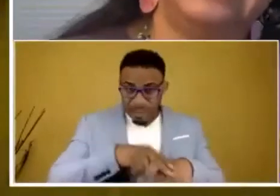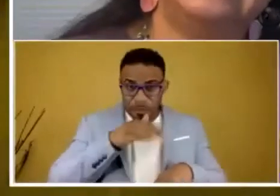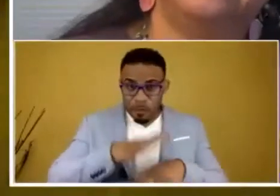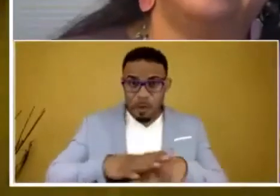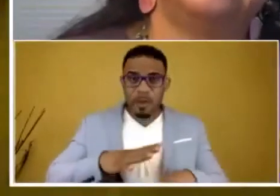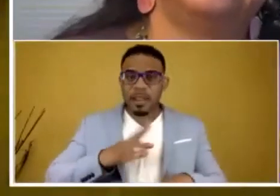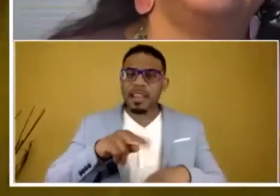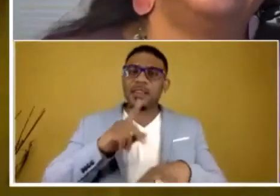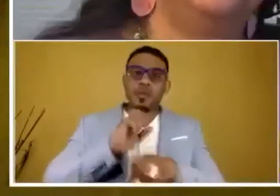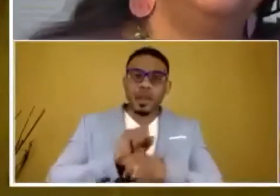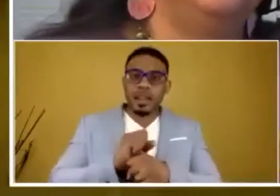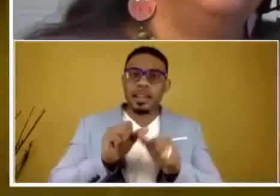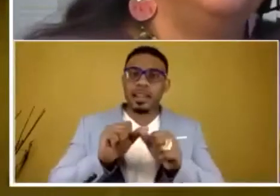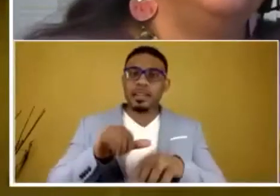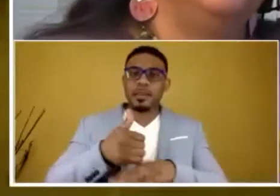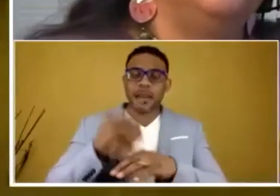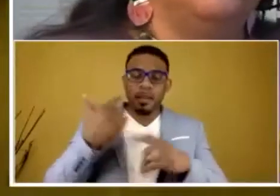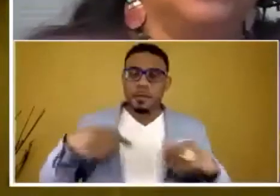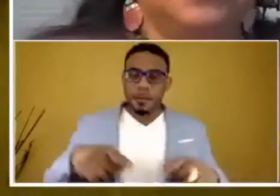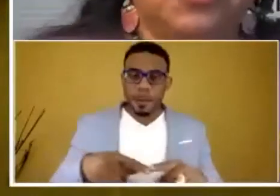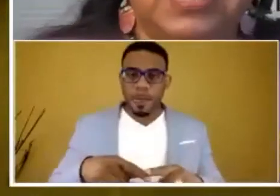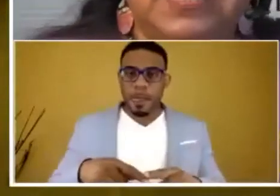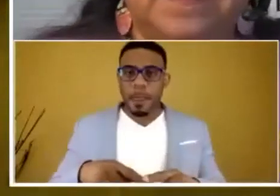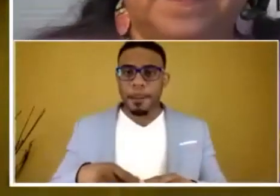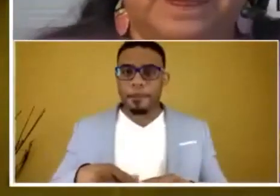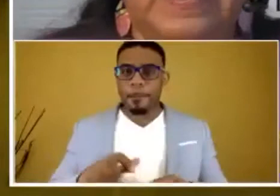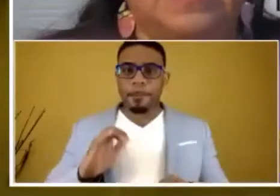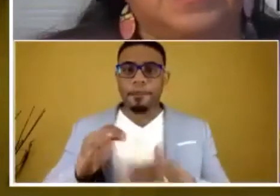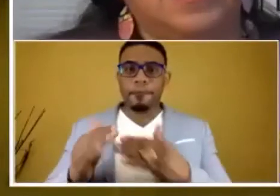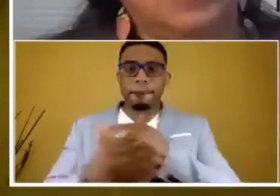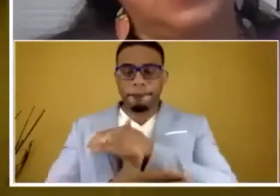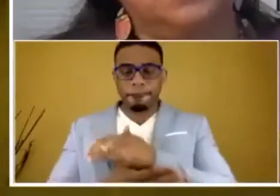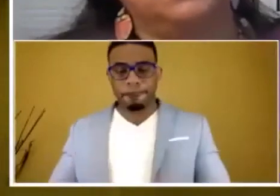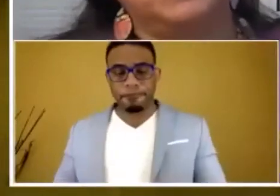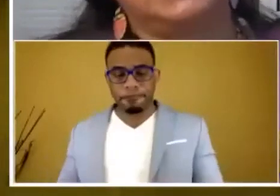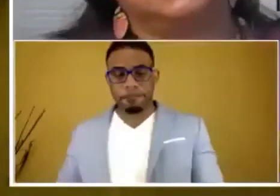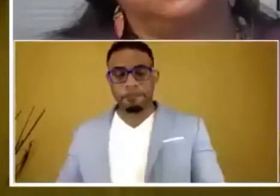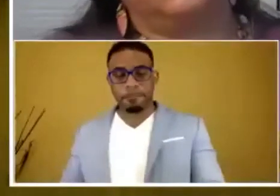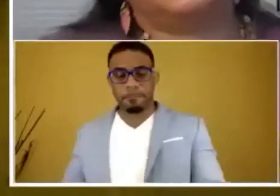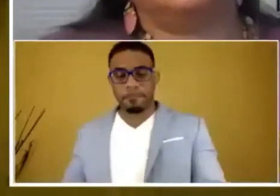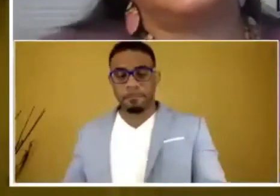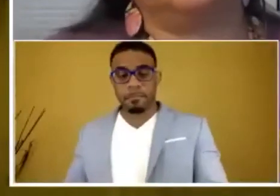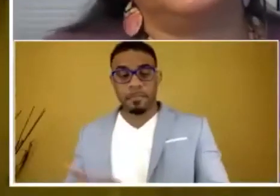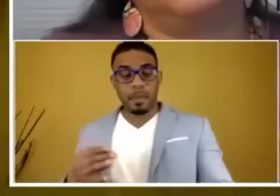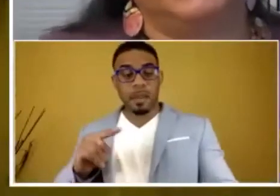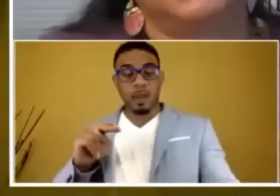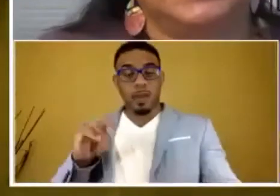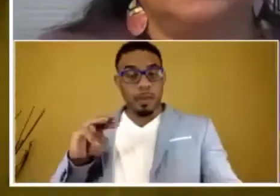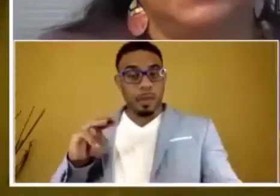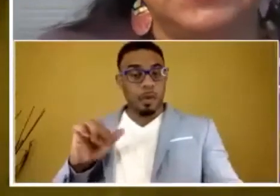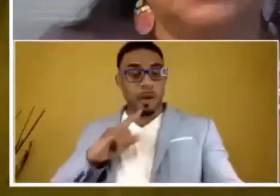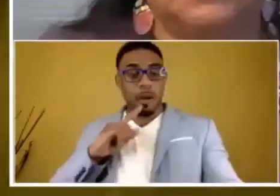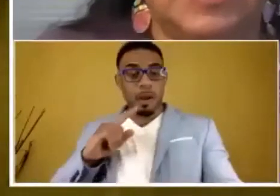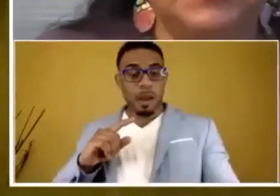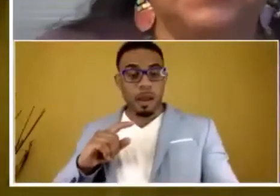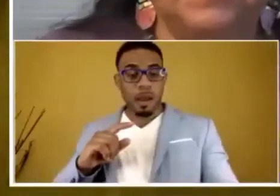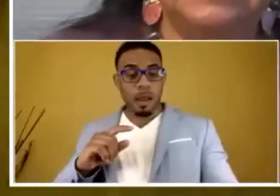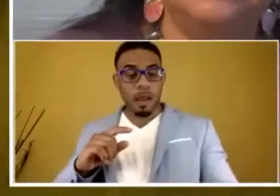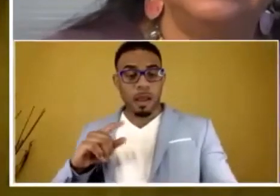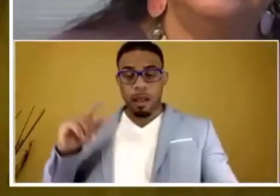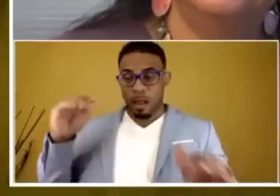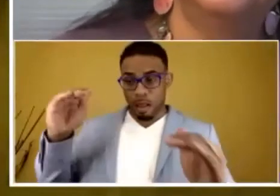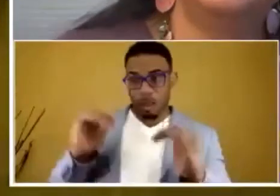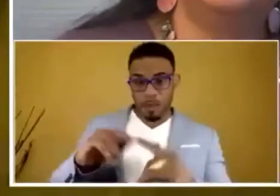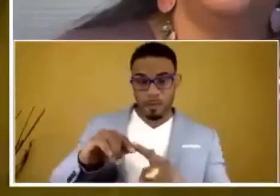continued place of us in our country. Here in New Mexico, we are downwind from Los Alamos National